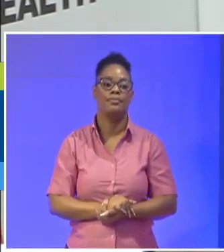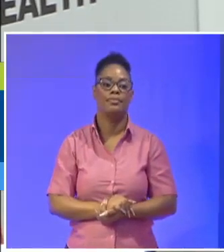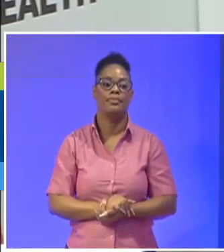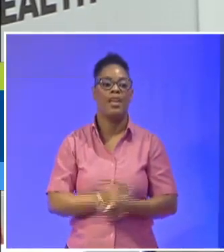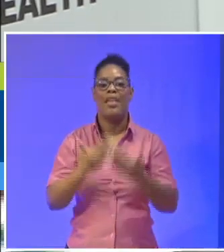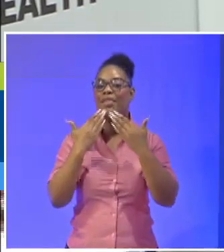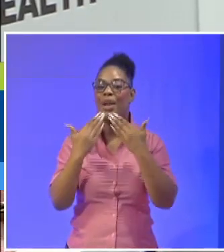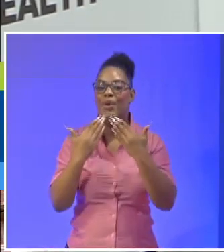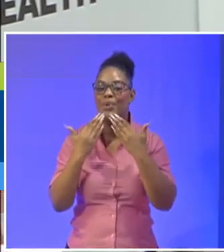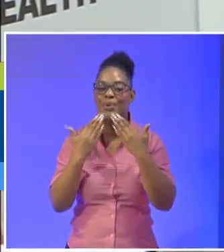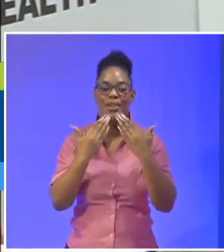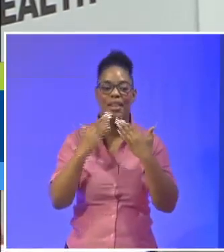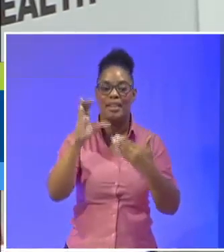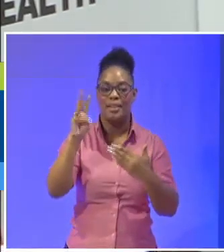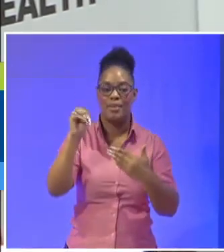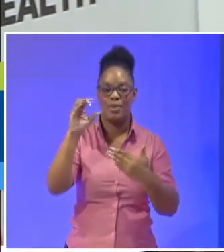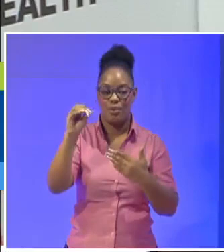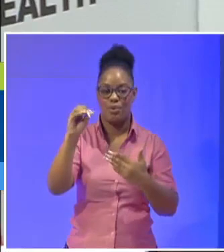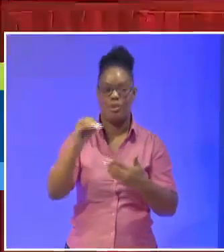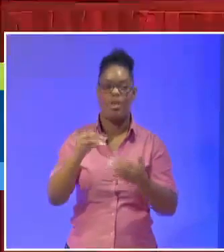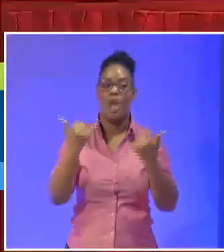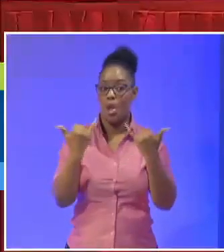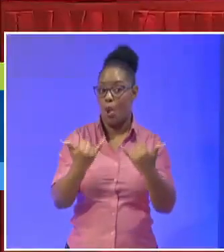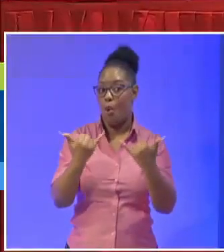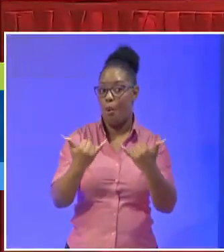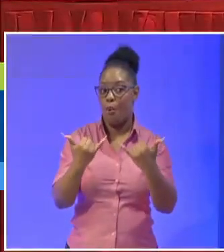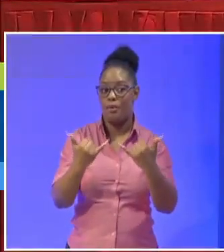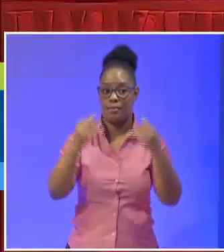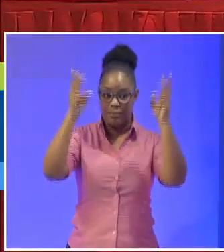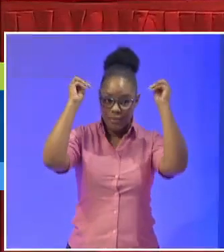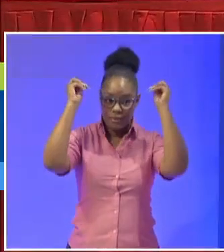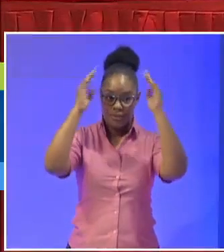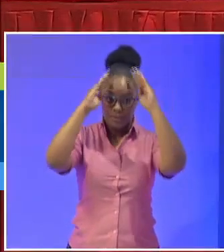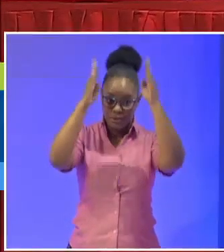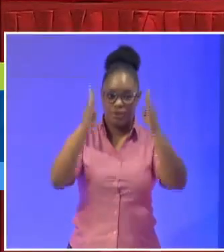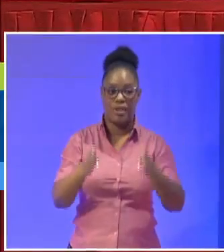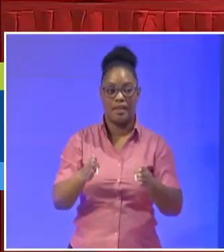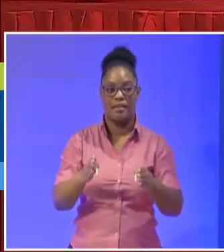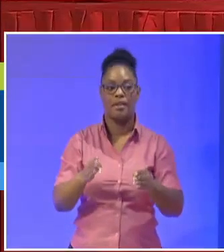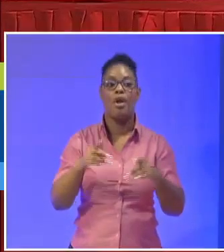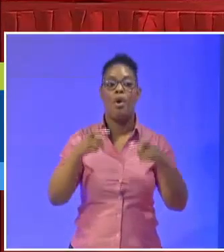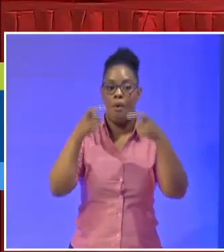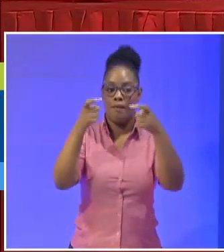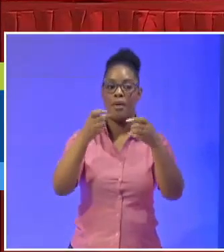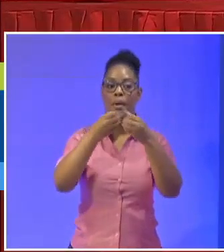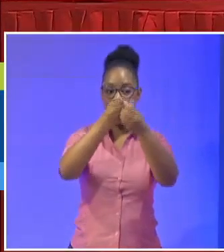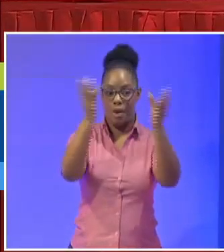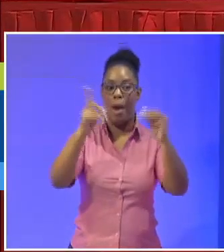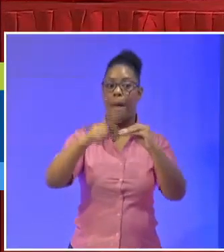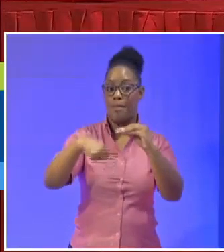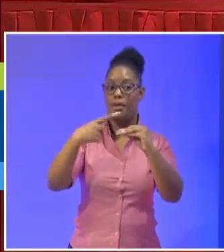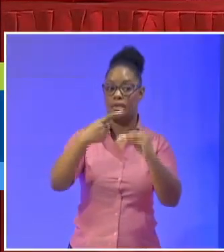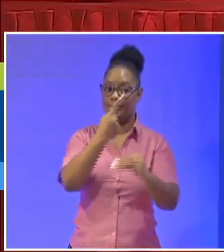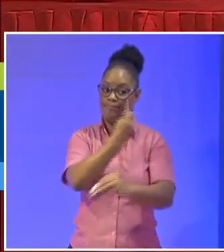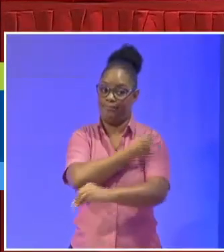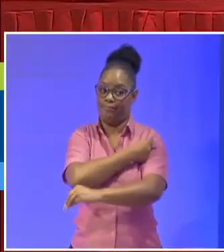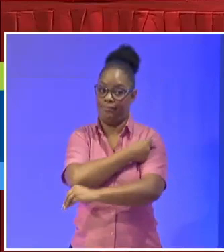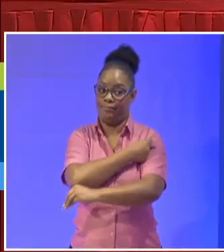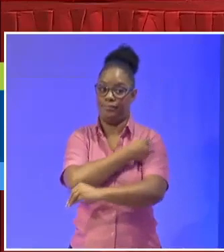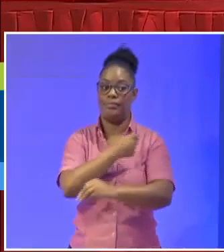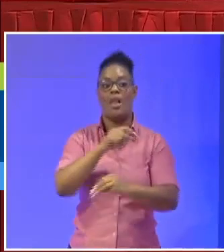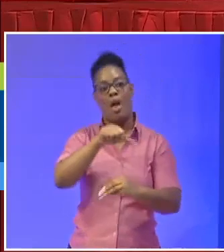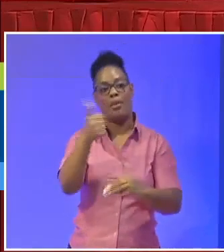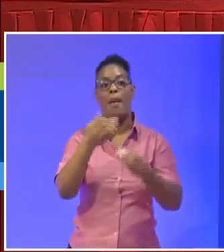much, CMO. I now hand you over to Minister Diasing, who will update us on the vaccination figures and other pressing issues